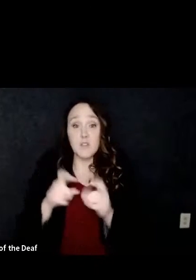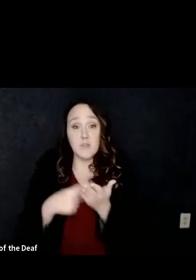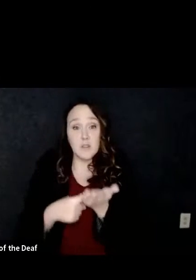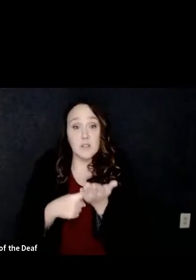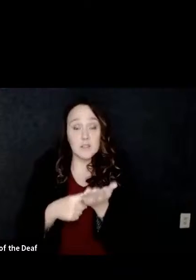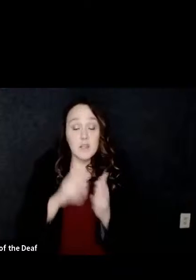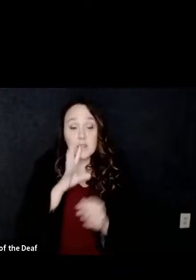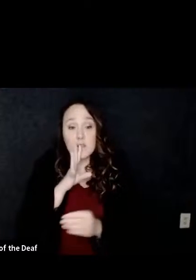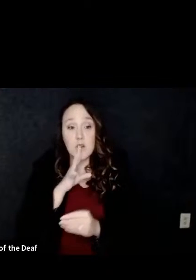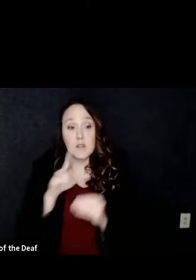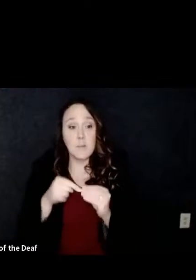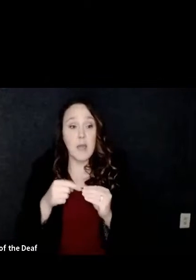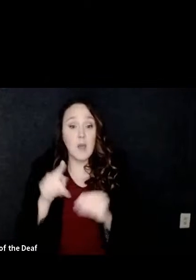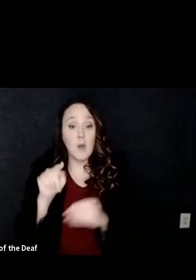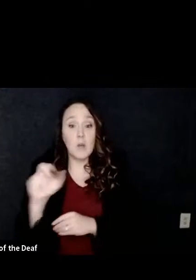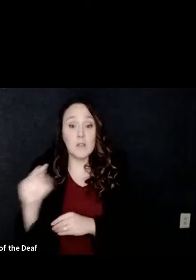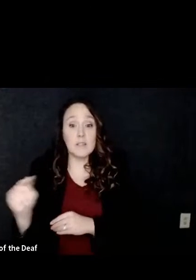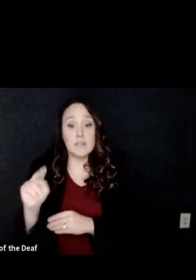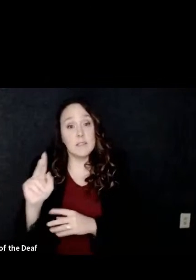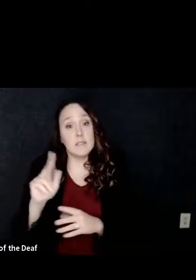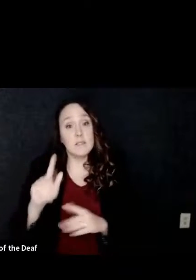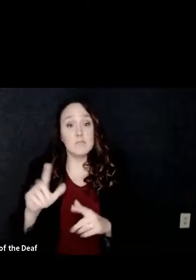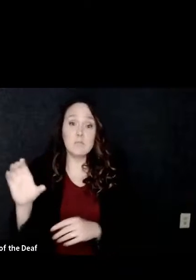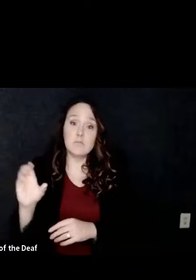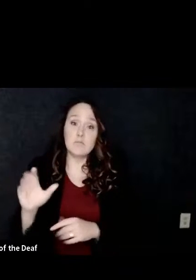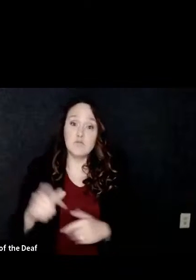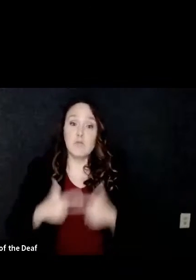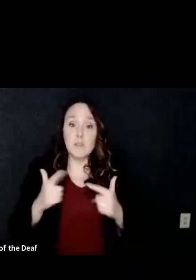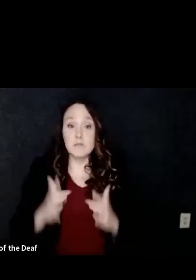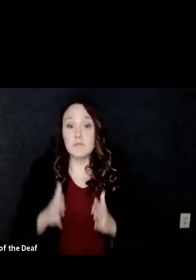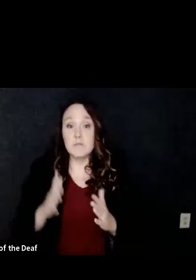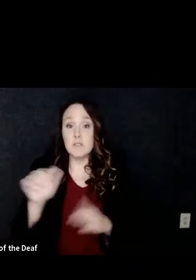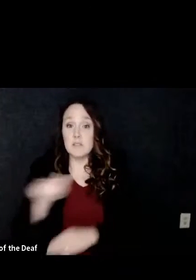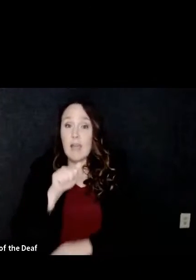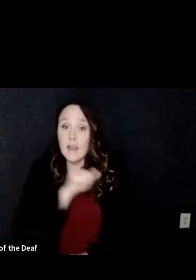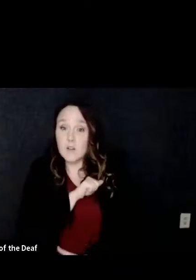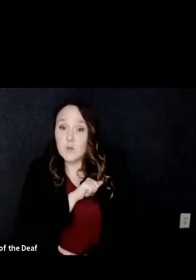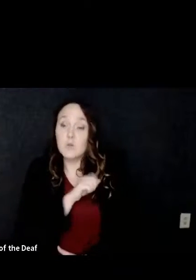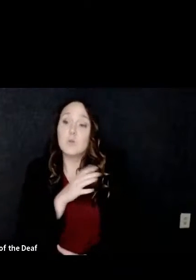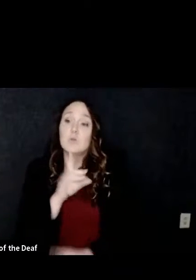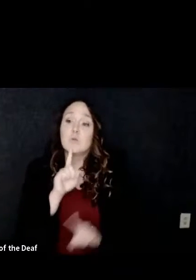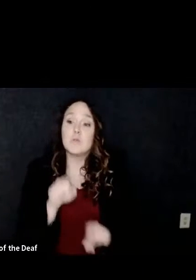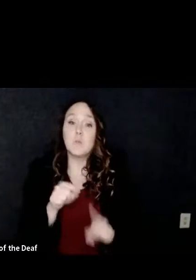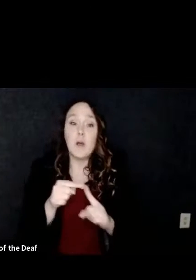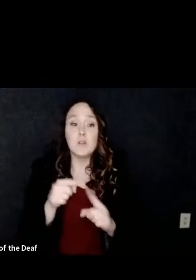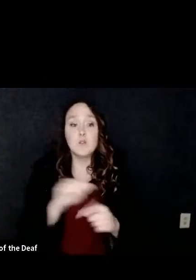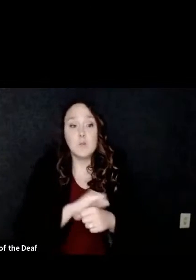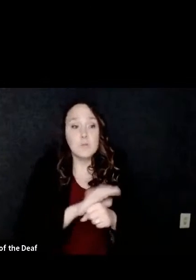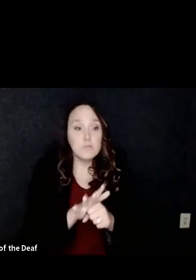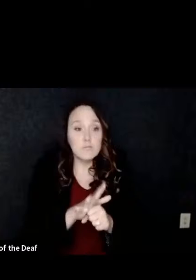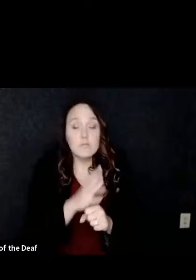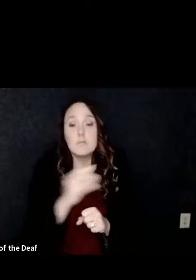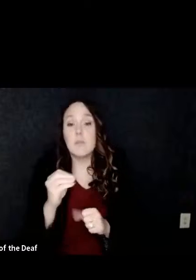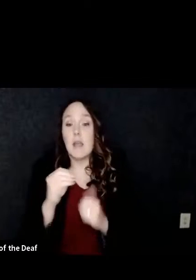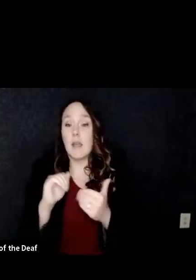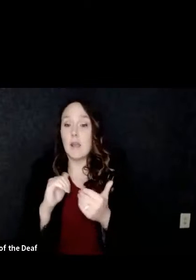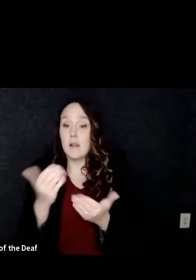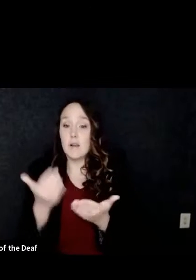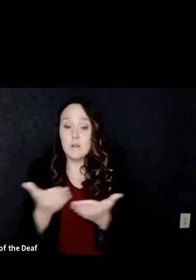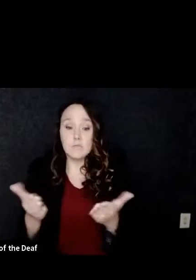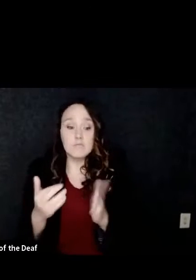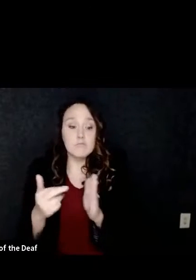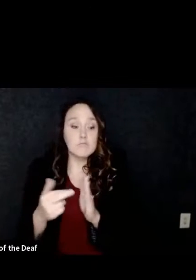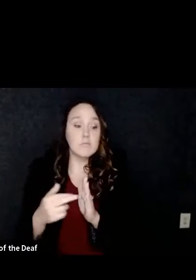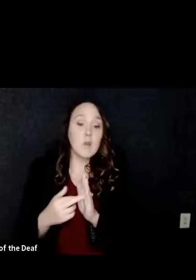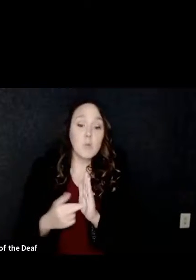about Tennesseans' attitudes and their beliefs towards the pandemic and to the measures that have been